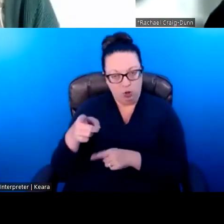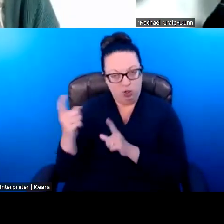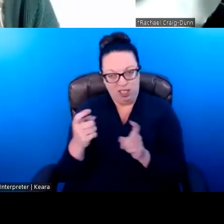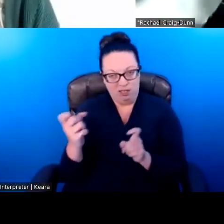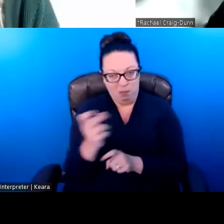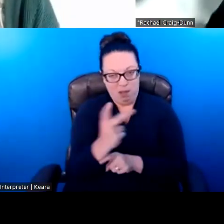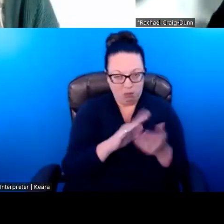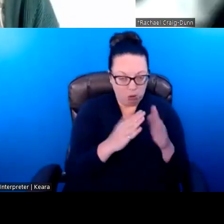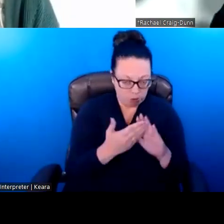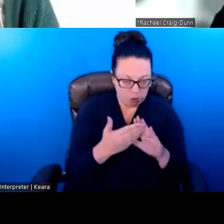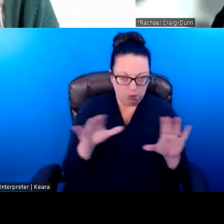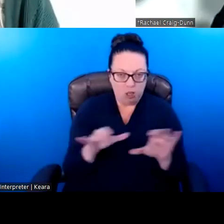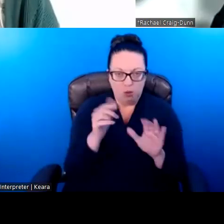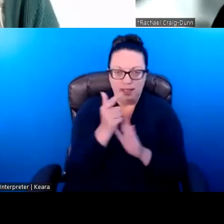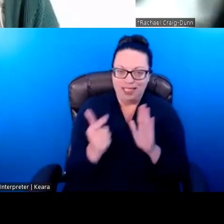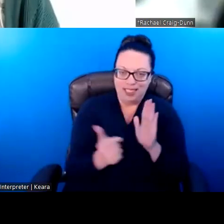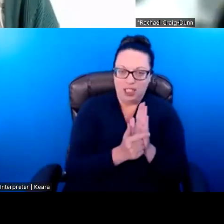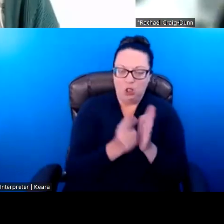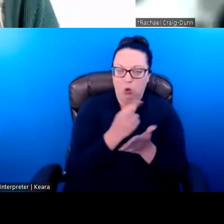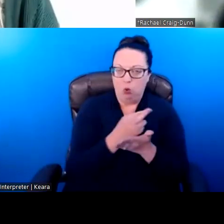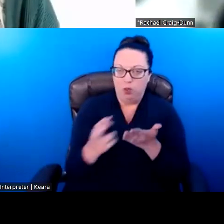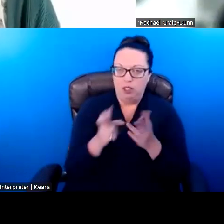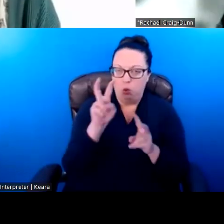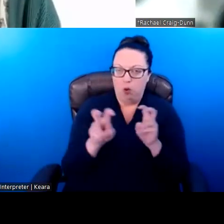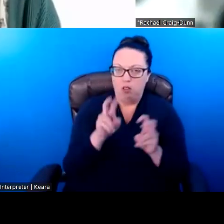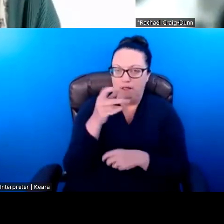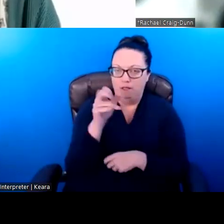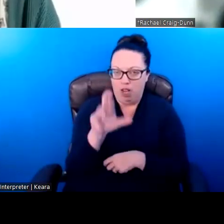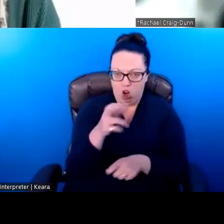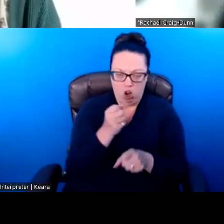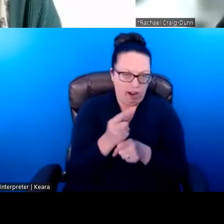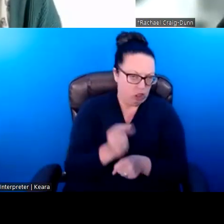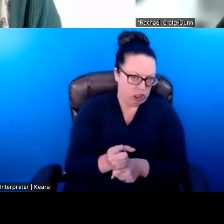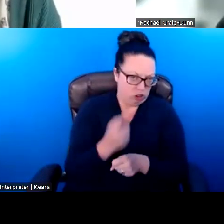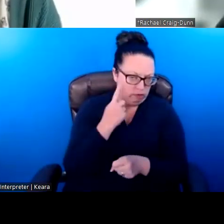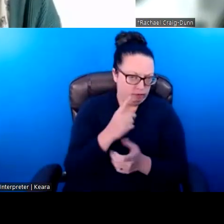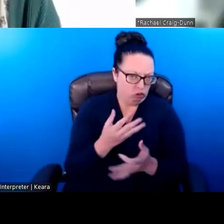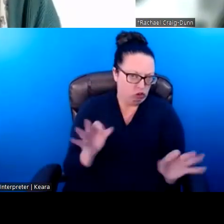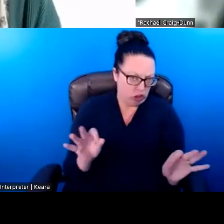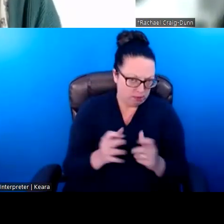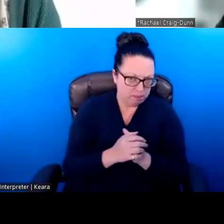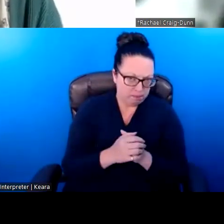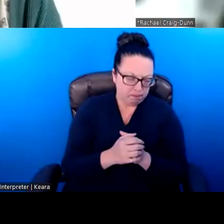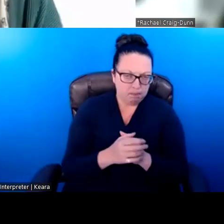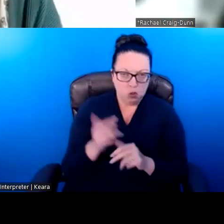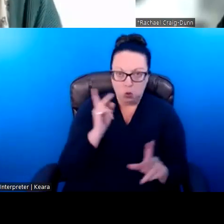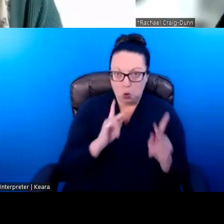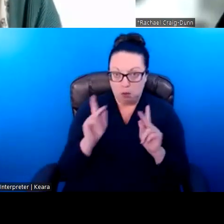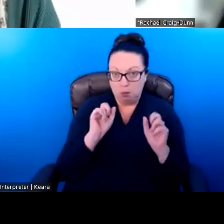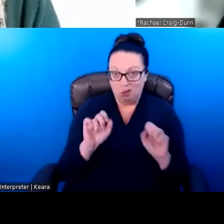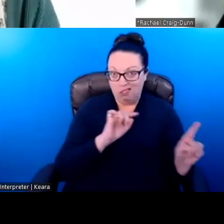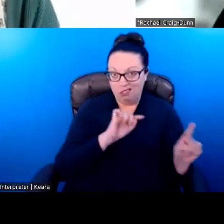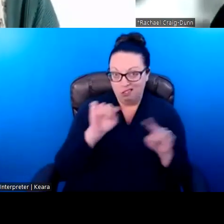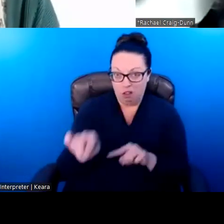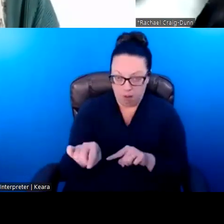this legal resource fair for me every year at no cost. And so people can come on. Because